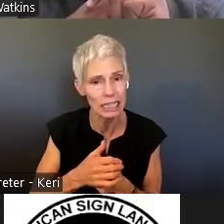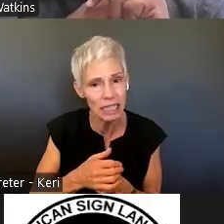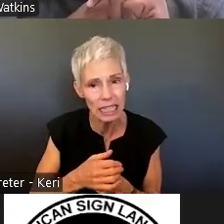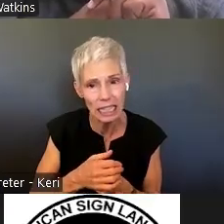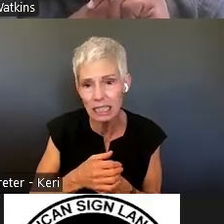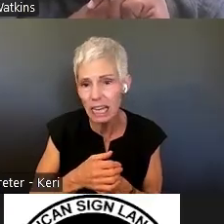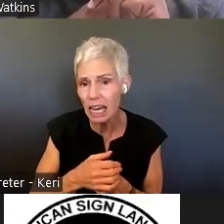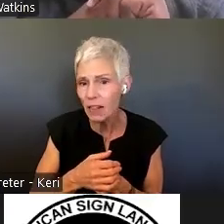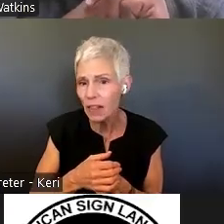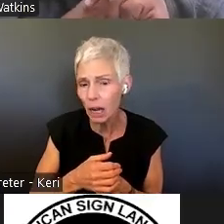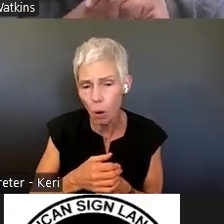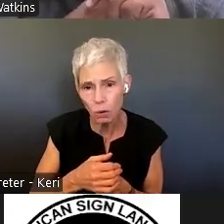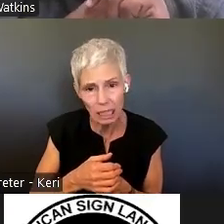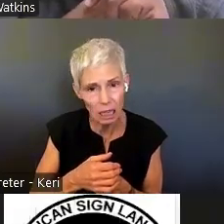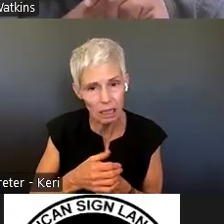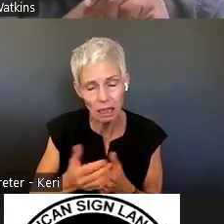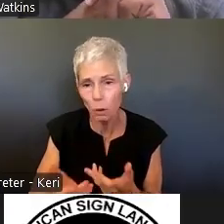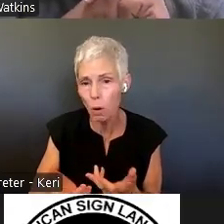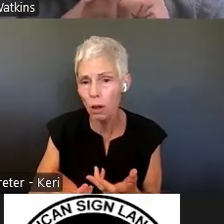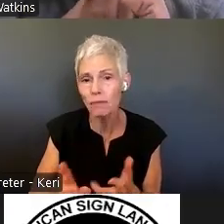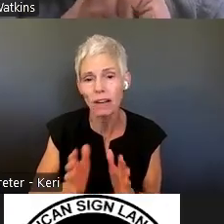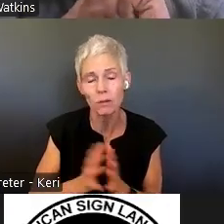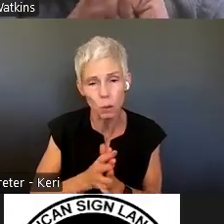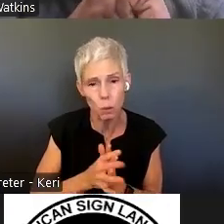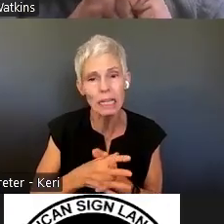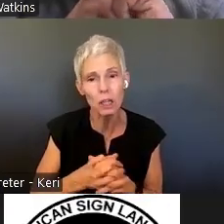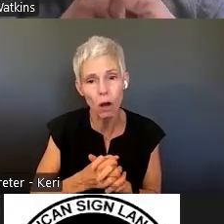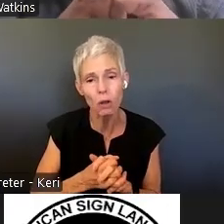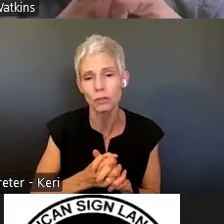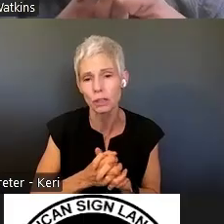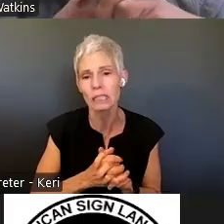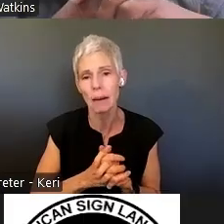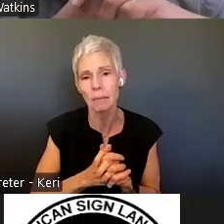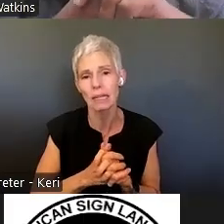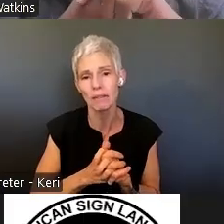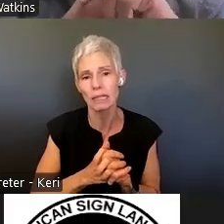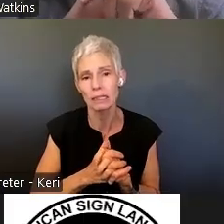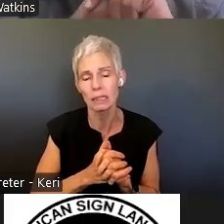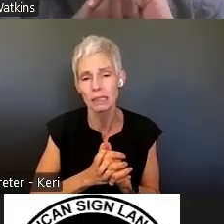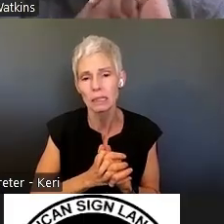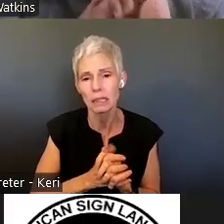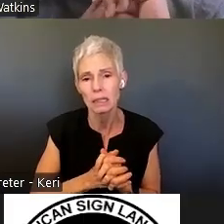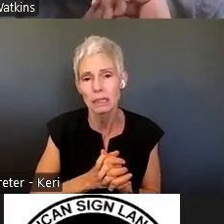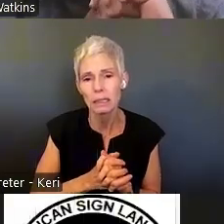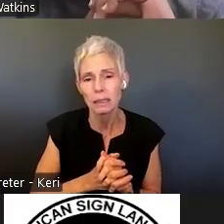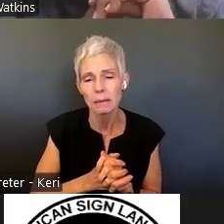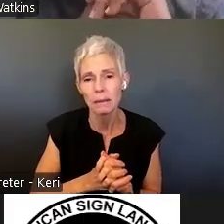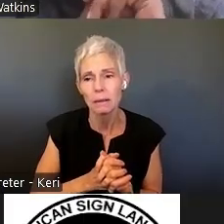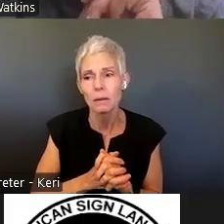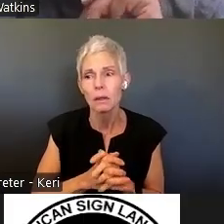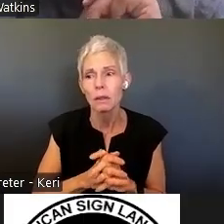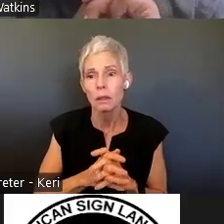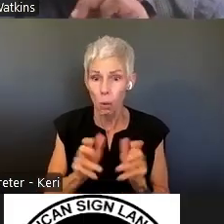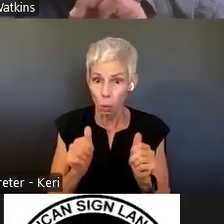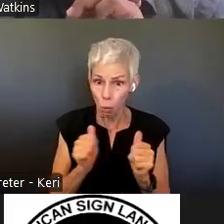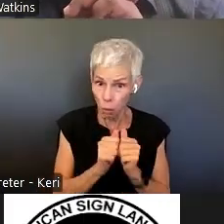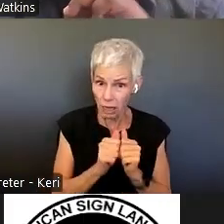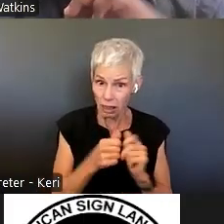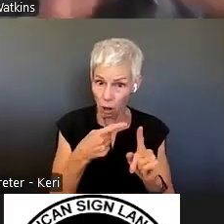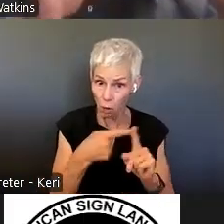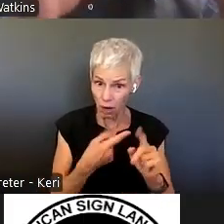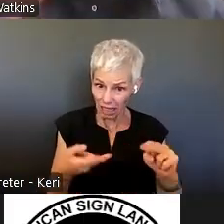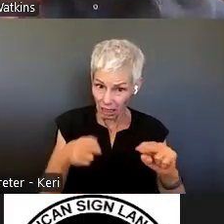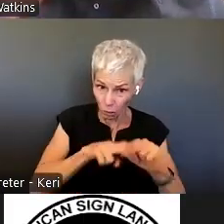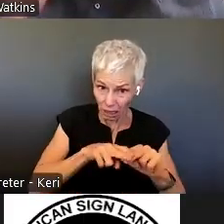their 70s. They only qualified for $20 for SNAP benefits. With their rent increasing,